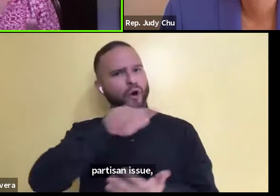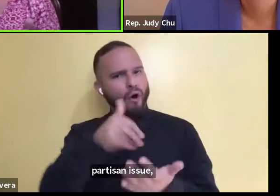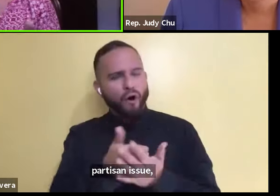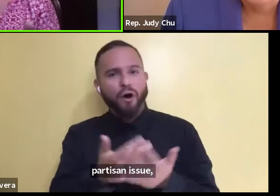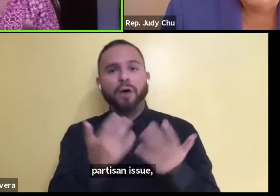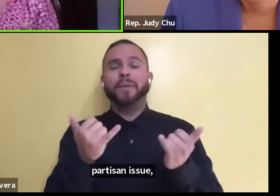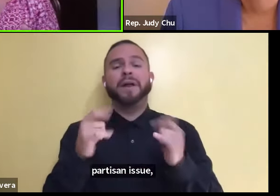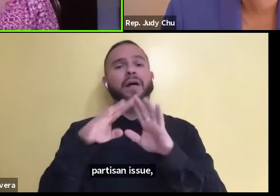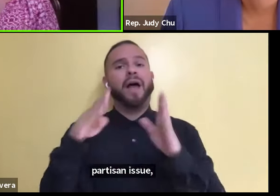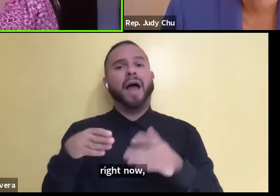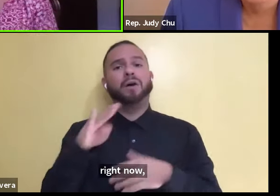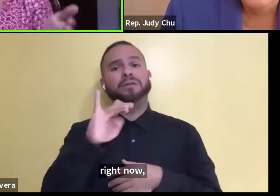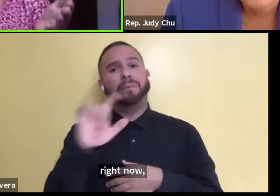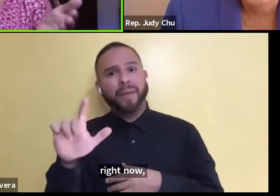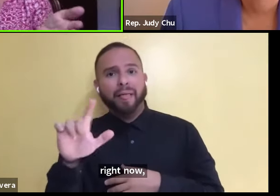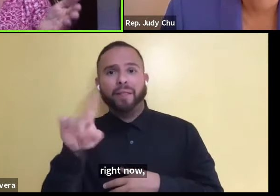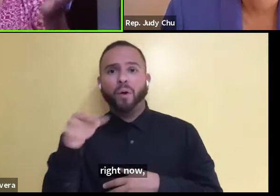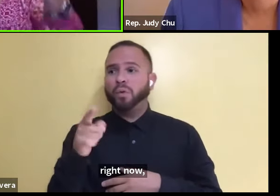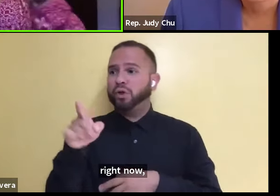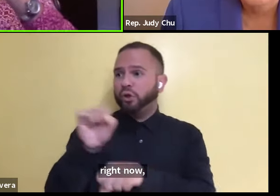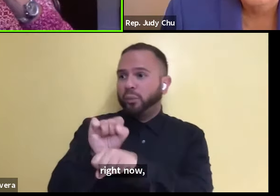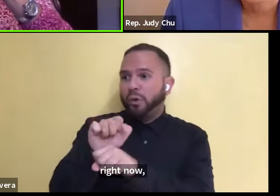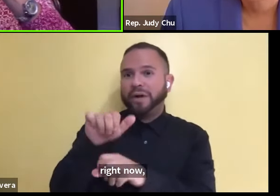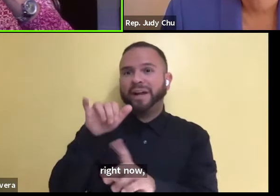It's something that you're working on with